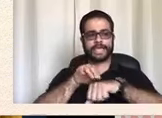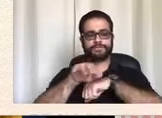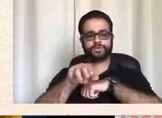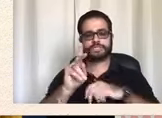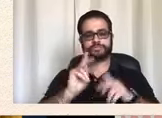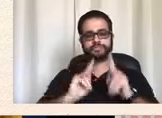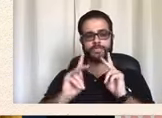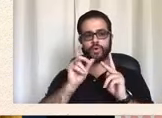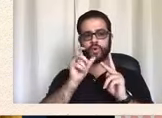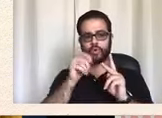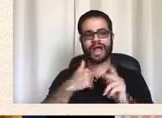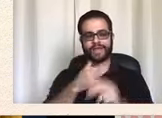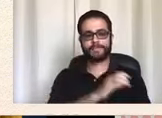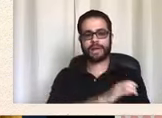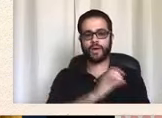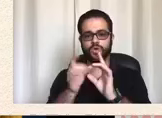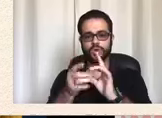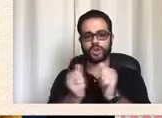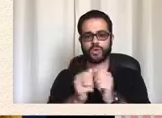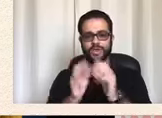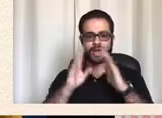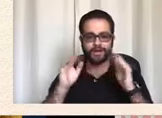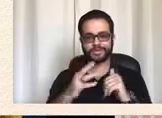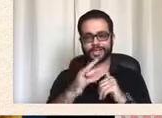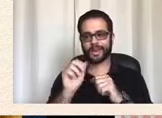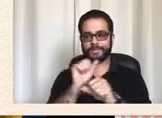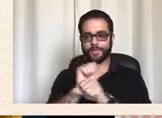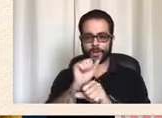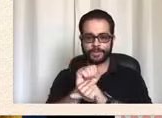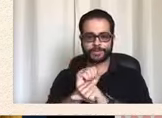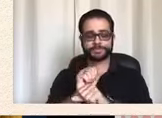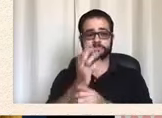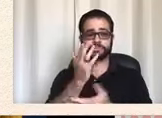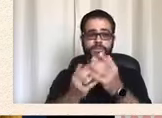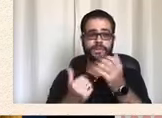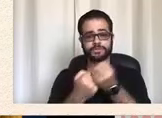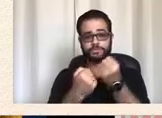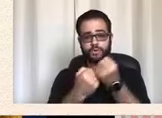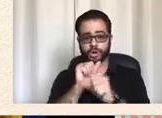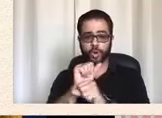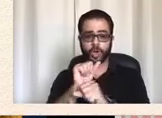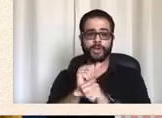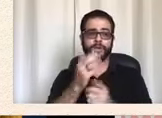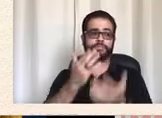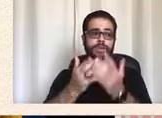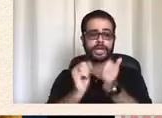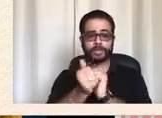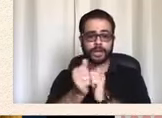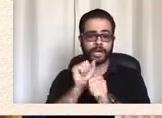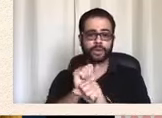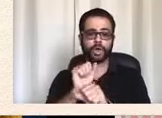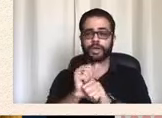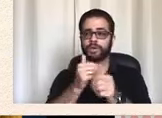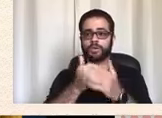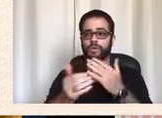power about housing and employment. It might be supported employment, might be competitive employment, whatever it is that you